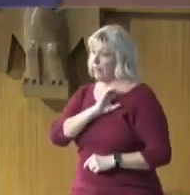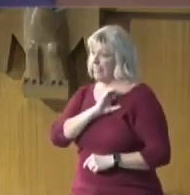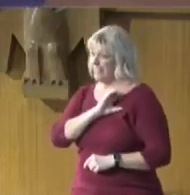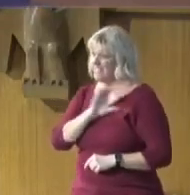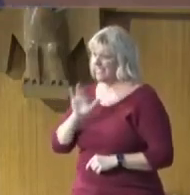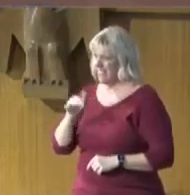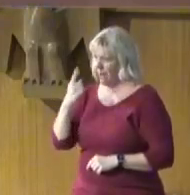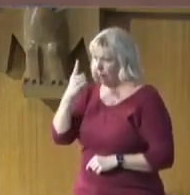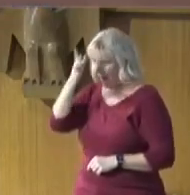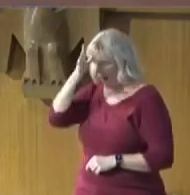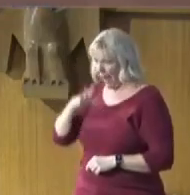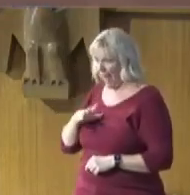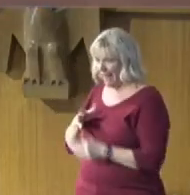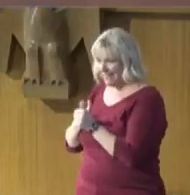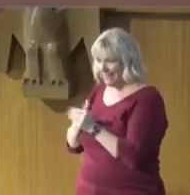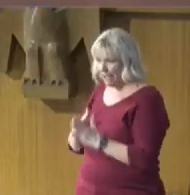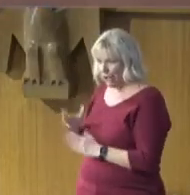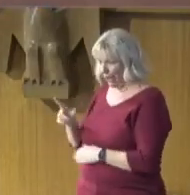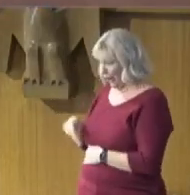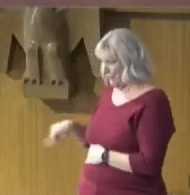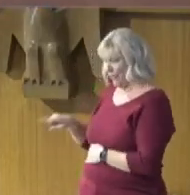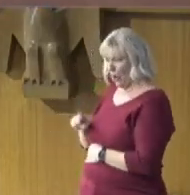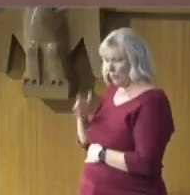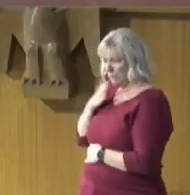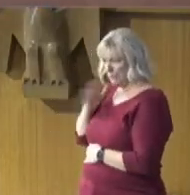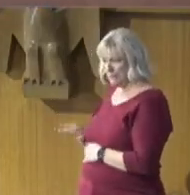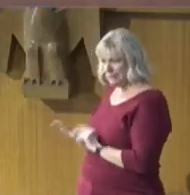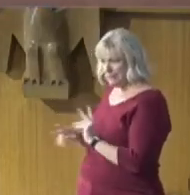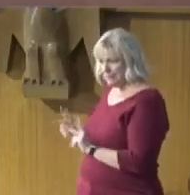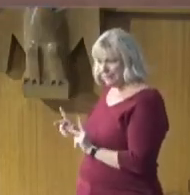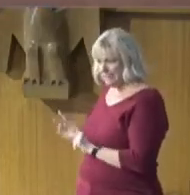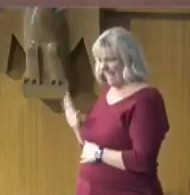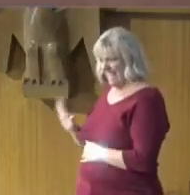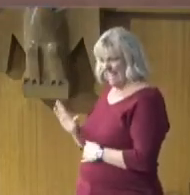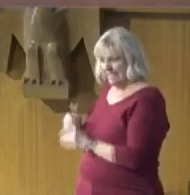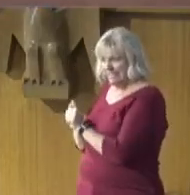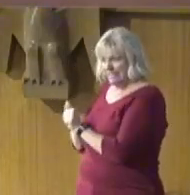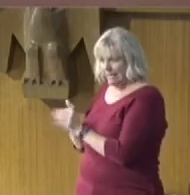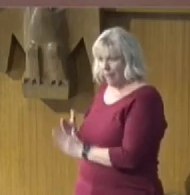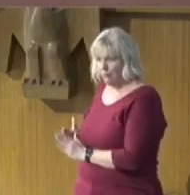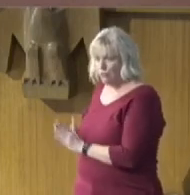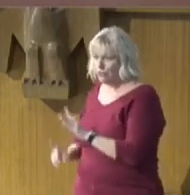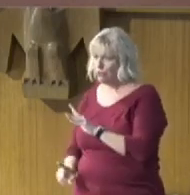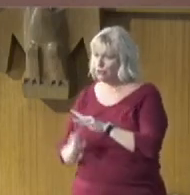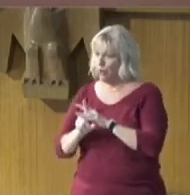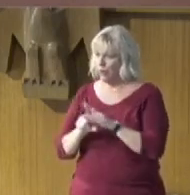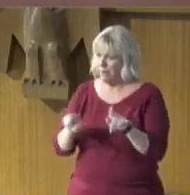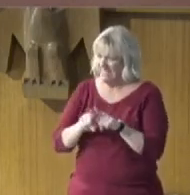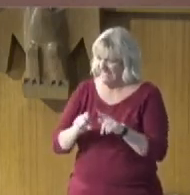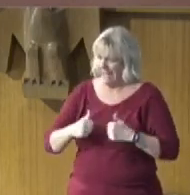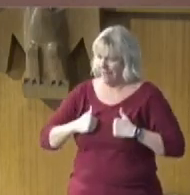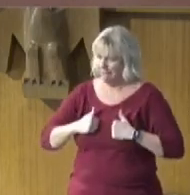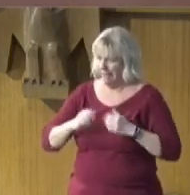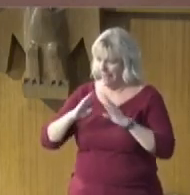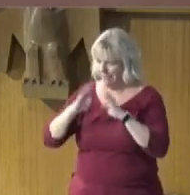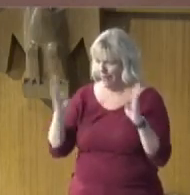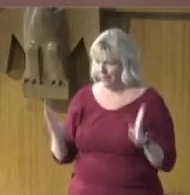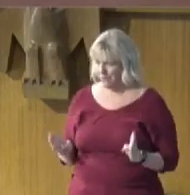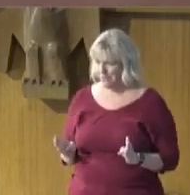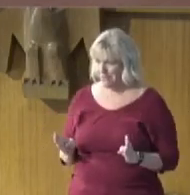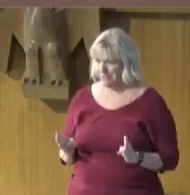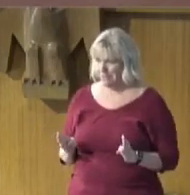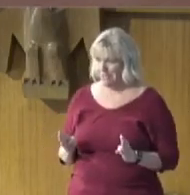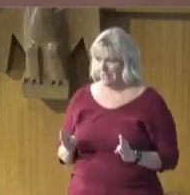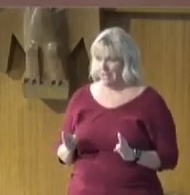of the Gnostics, and his disciples showed up to the same bathhouse. The moment